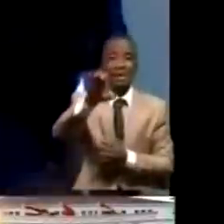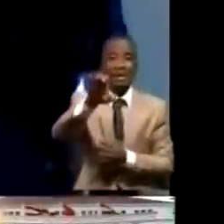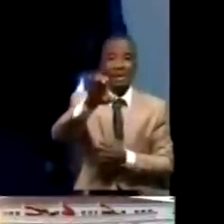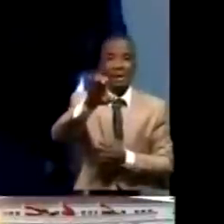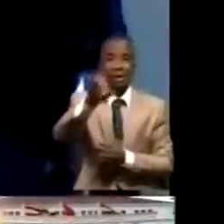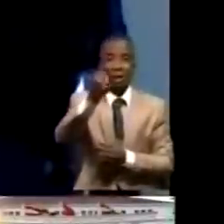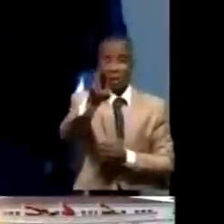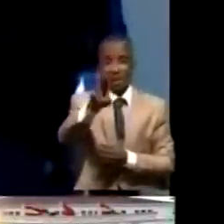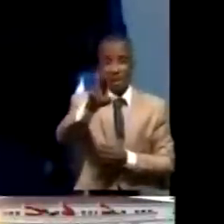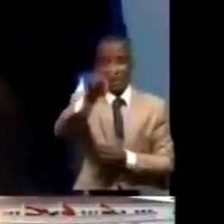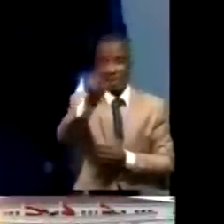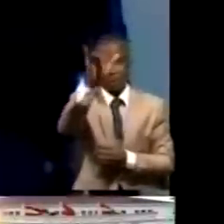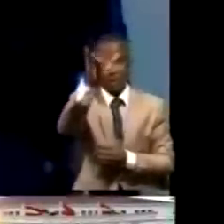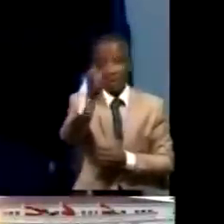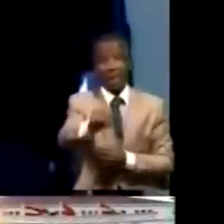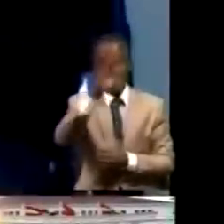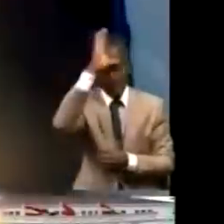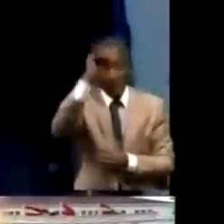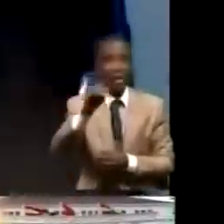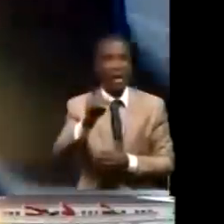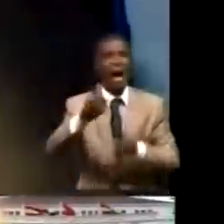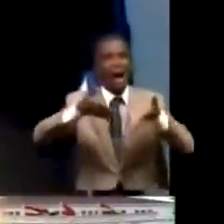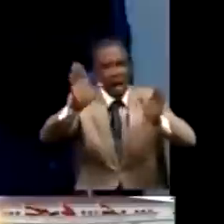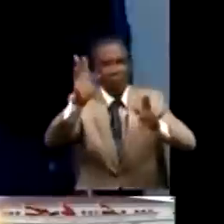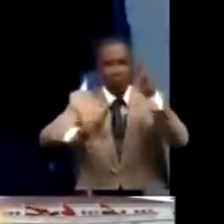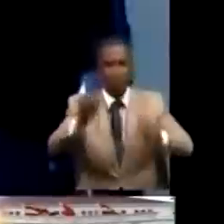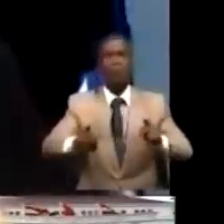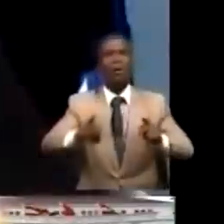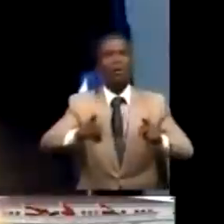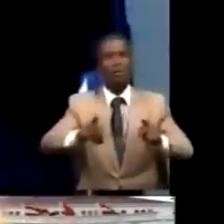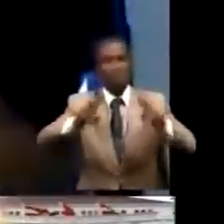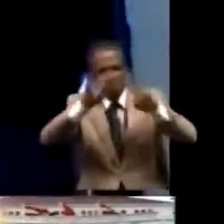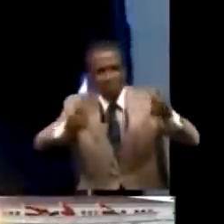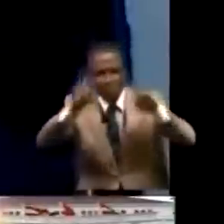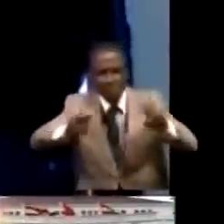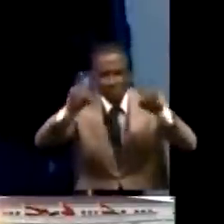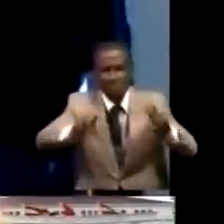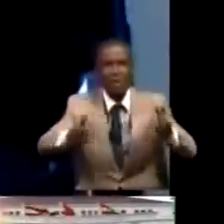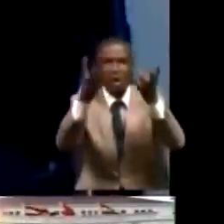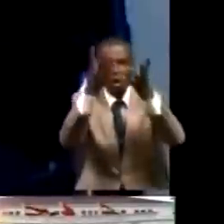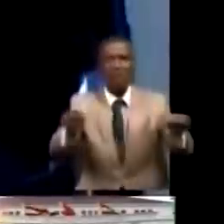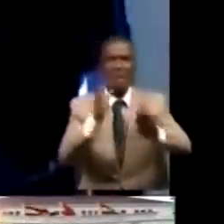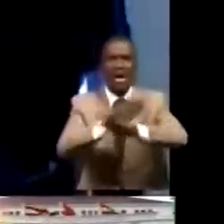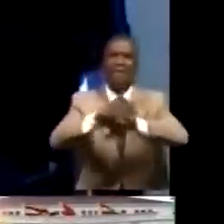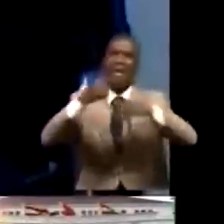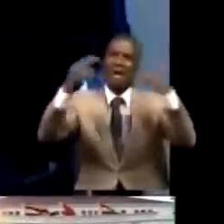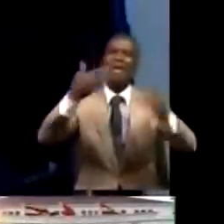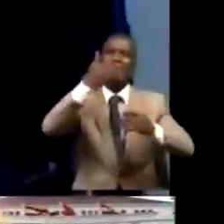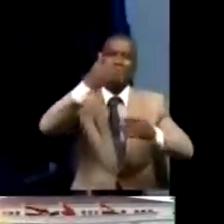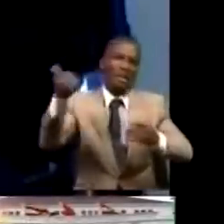these things to be rectified. Do he you did. Know? He gave opportunity for these things to be rectified.